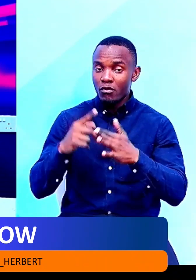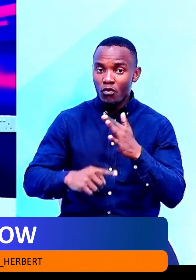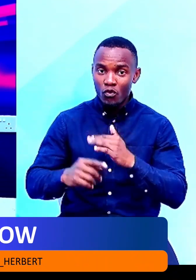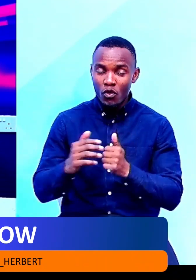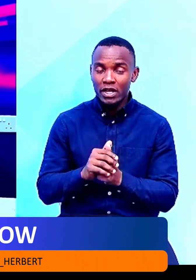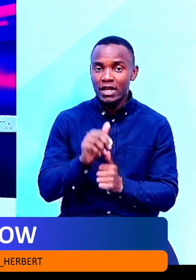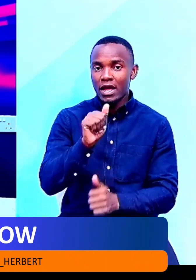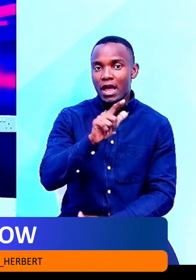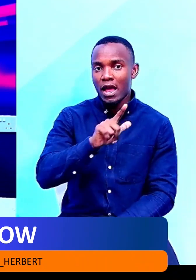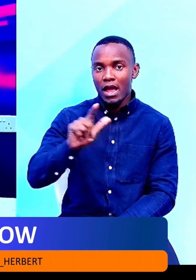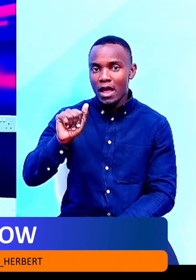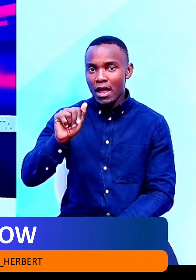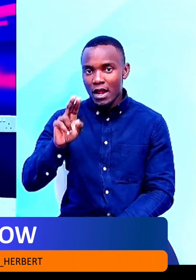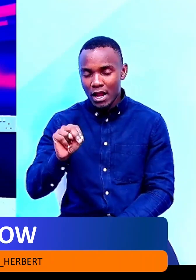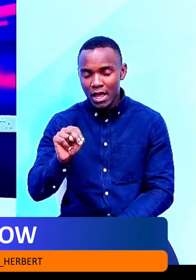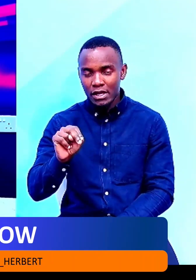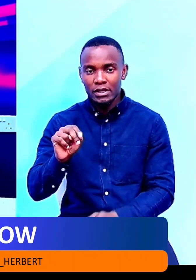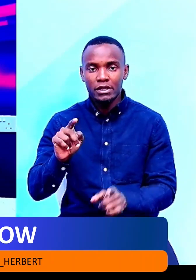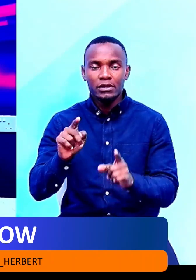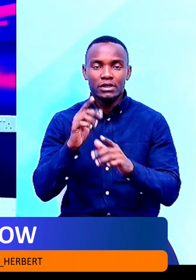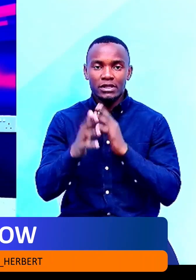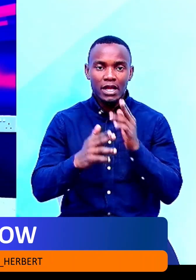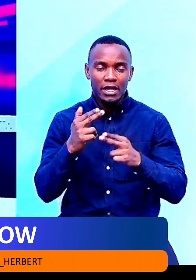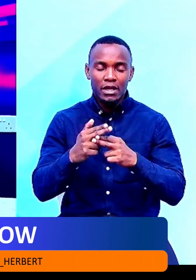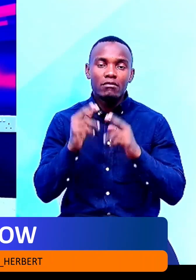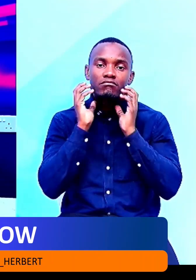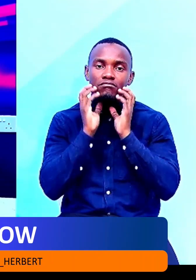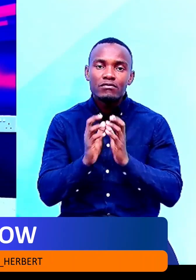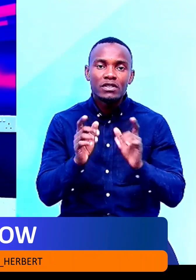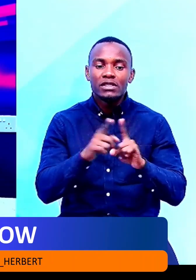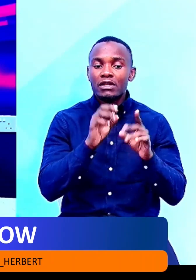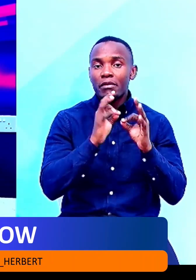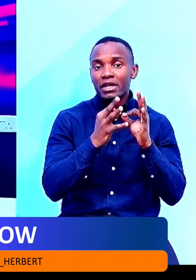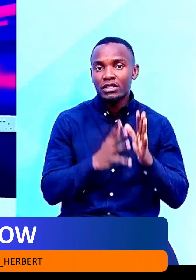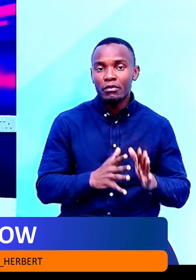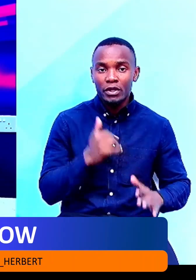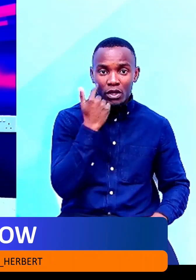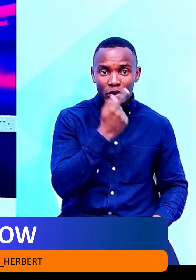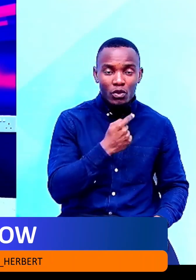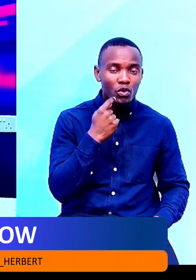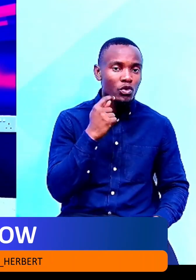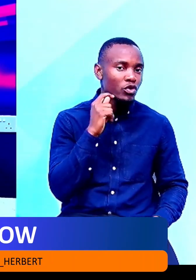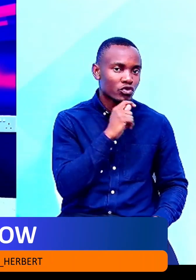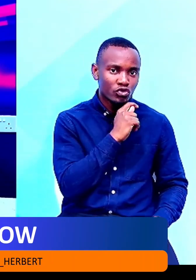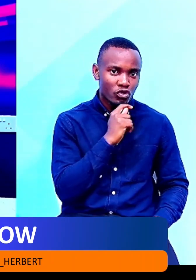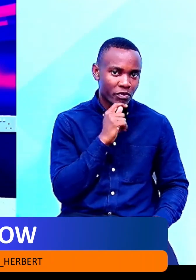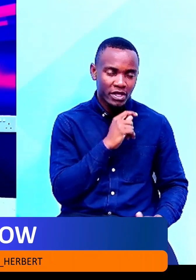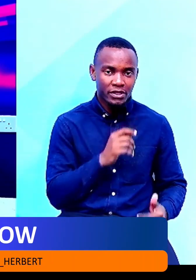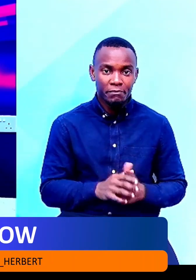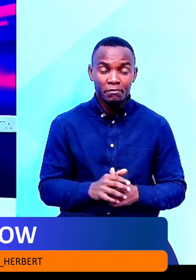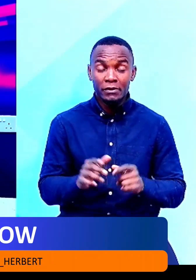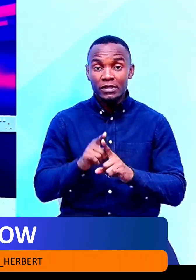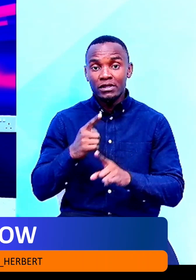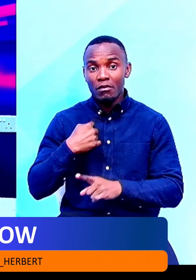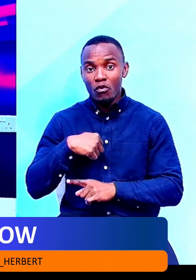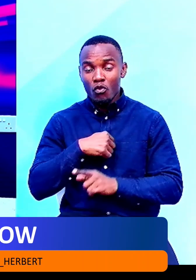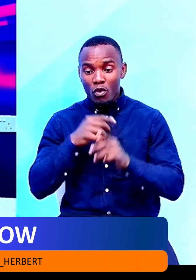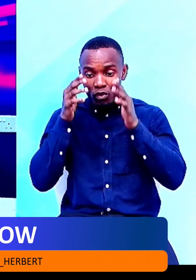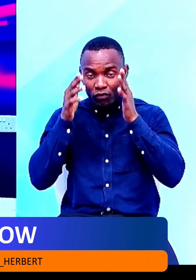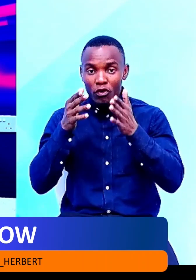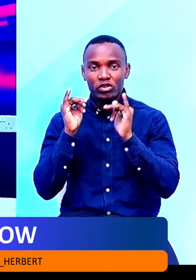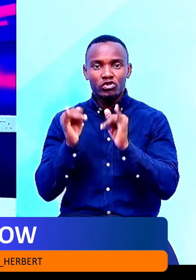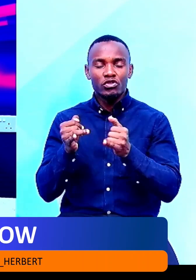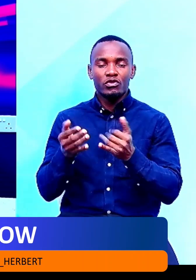interpreter Tobias Omondi. And we are going to be looking at all the stories that are making headlines in the country, including the